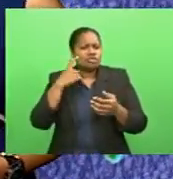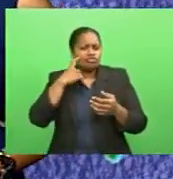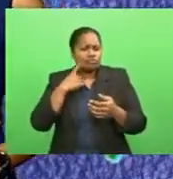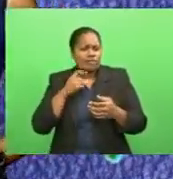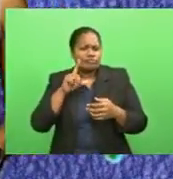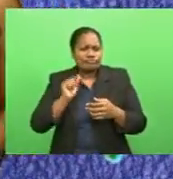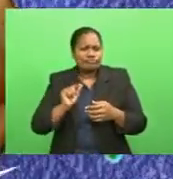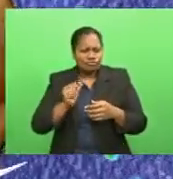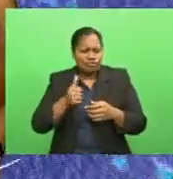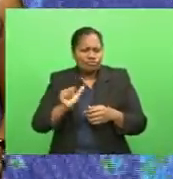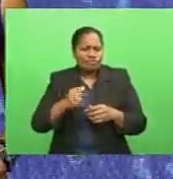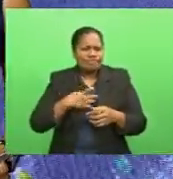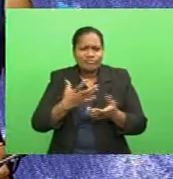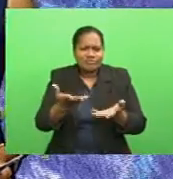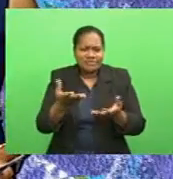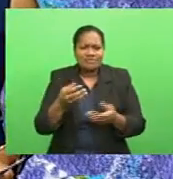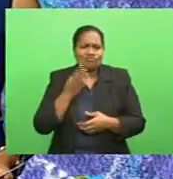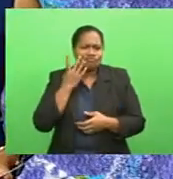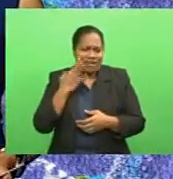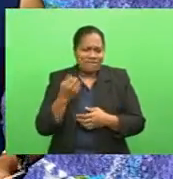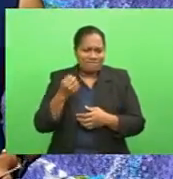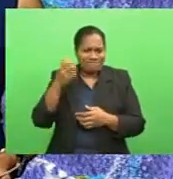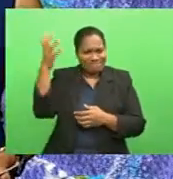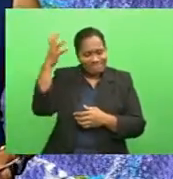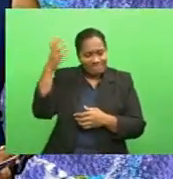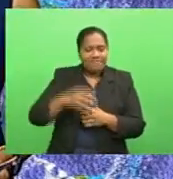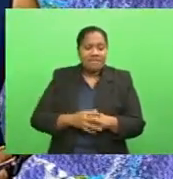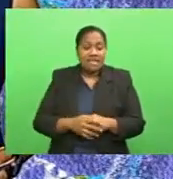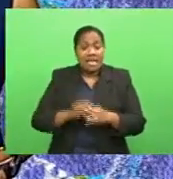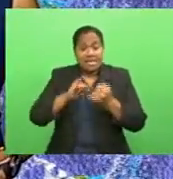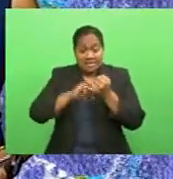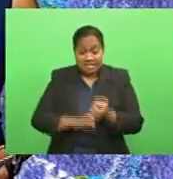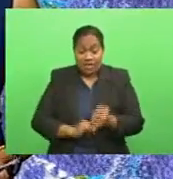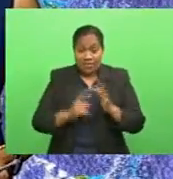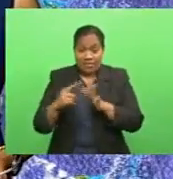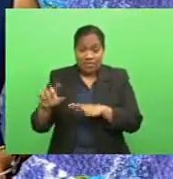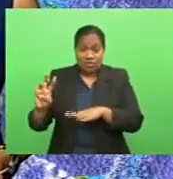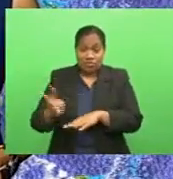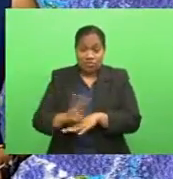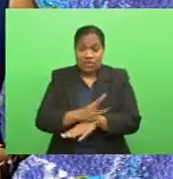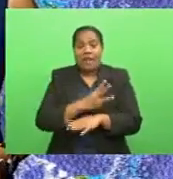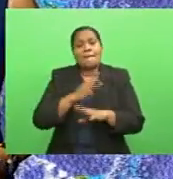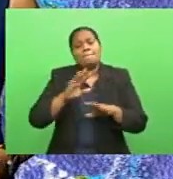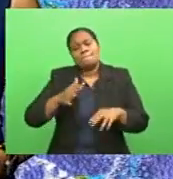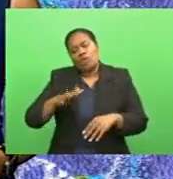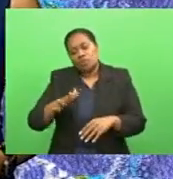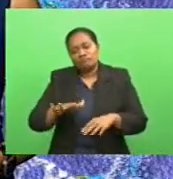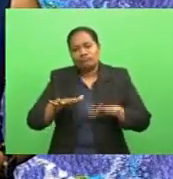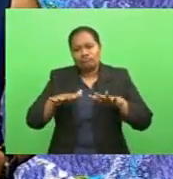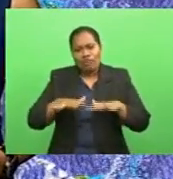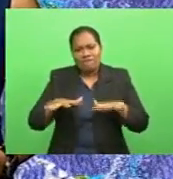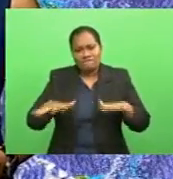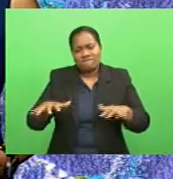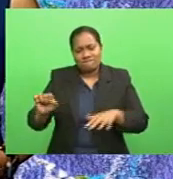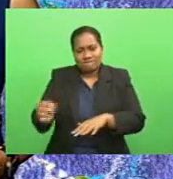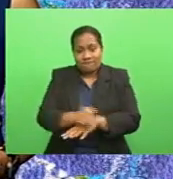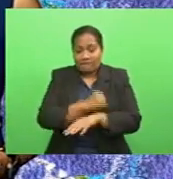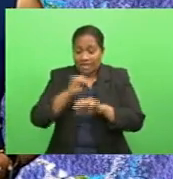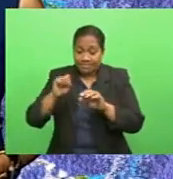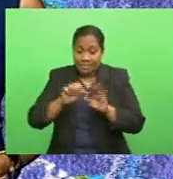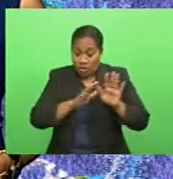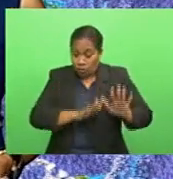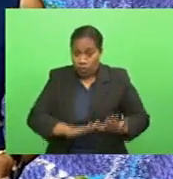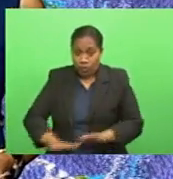lasts. At sea, southeast winds 15 to 20 knots, moderate to rough seas. Now turning to the tides, low tide